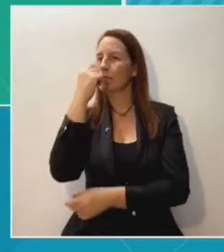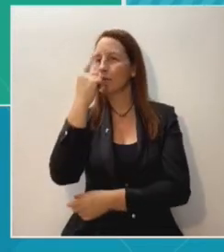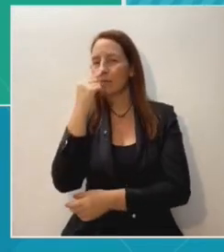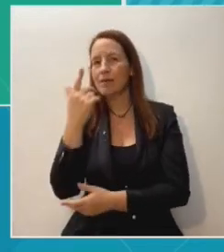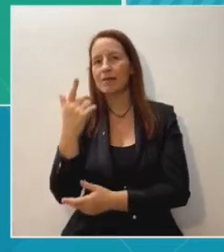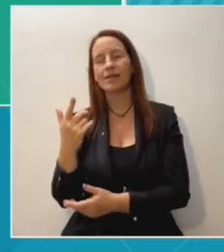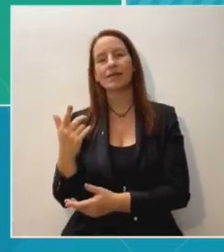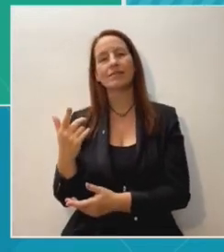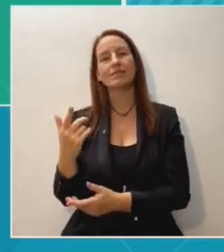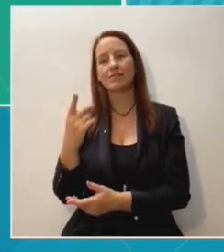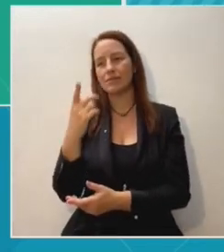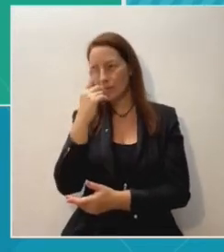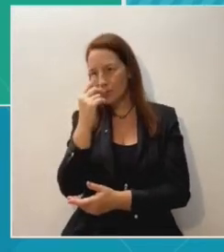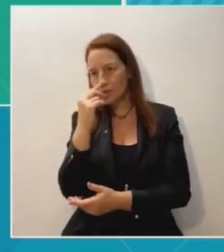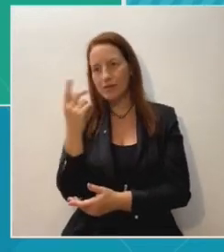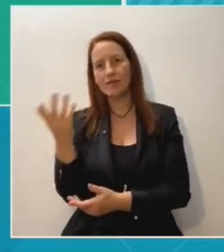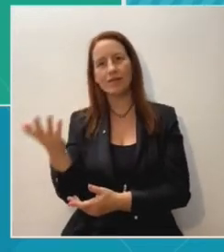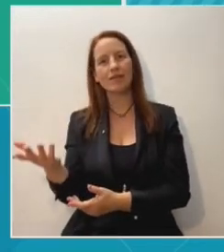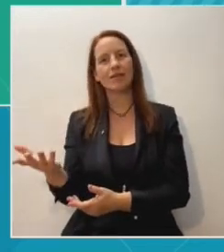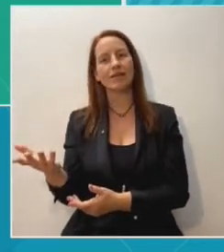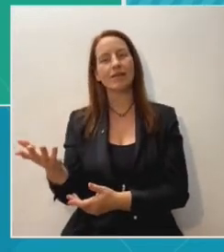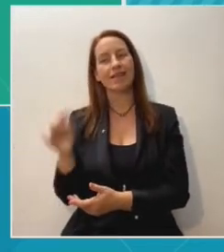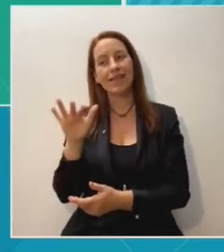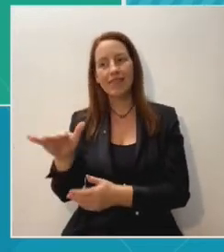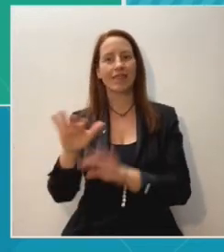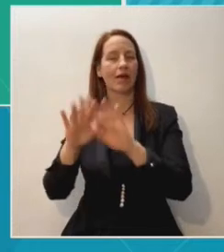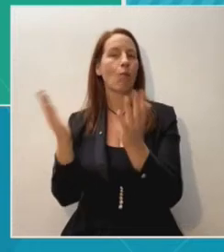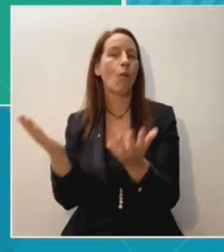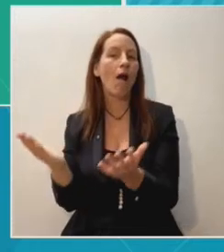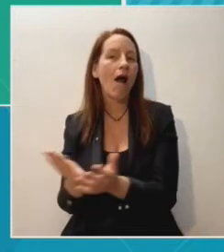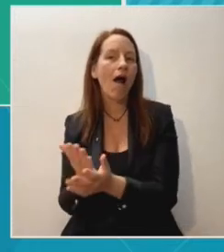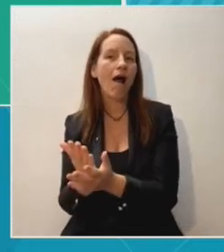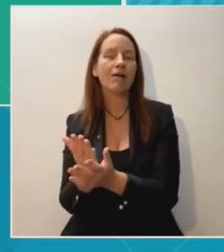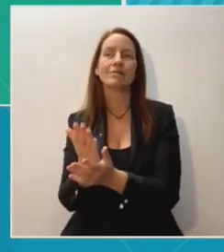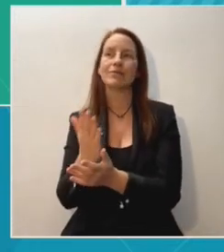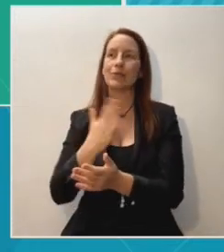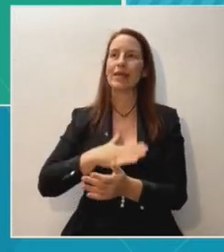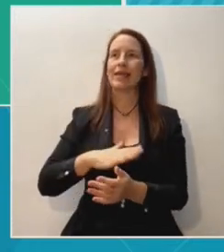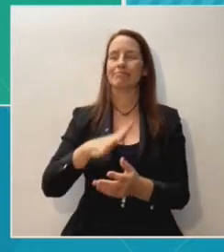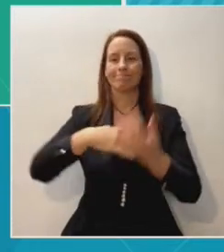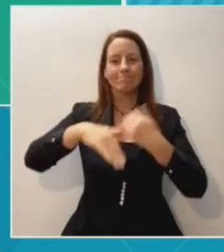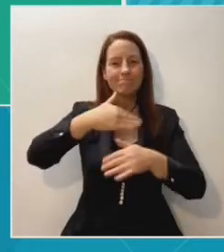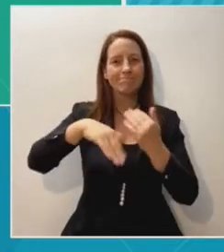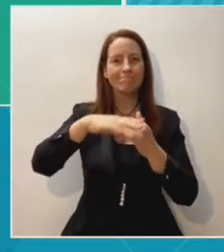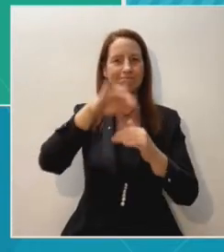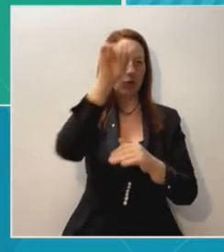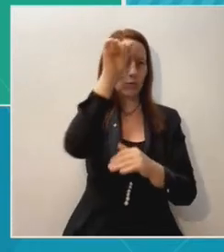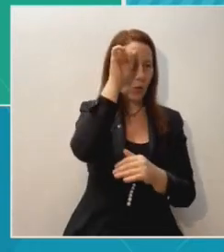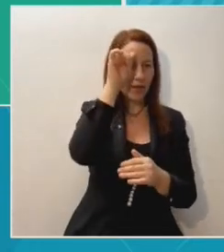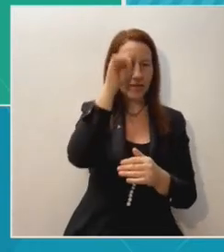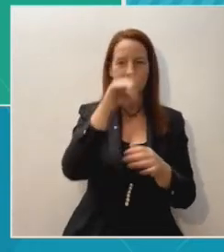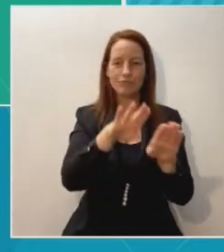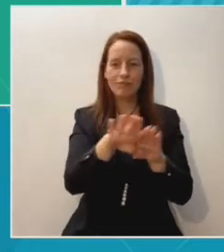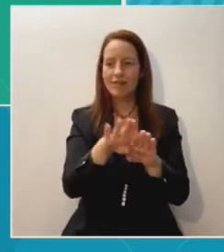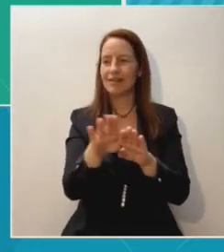In such a world, the ability to combine knowledge with practice, together with the personal qualities